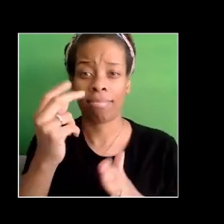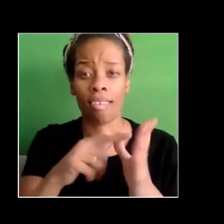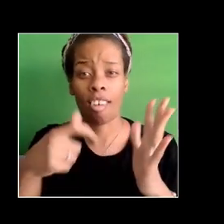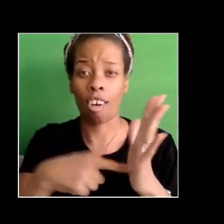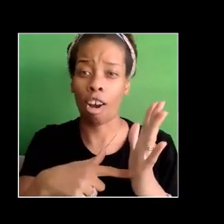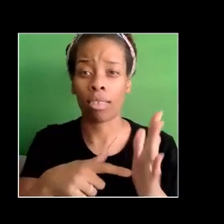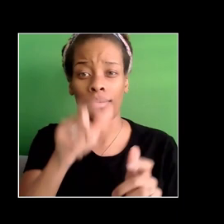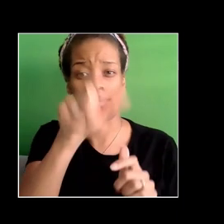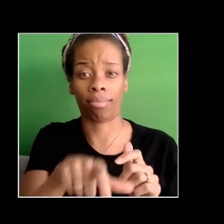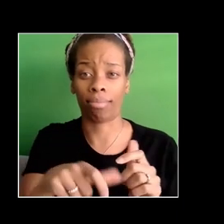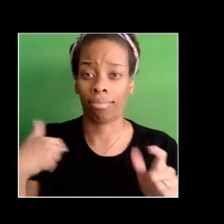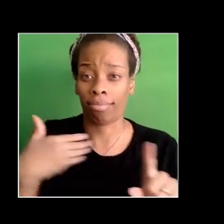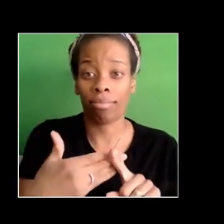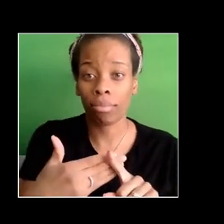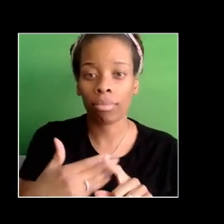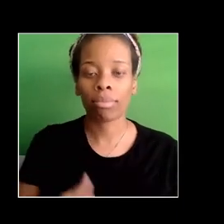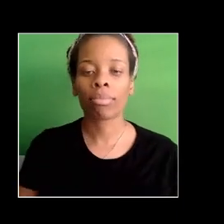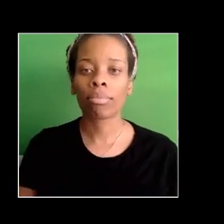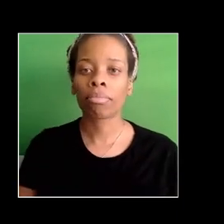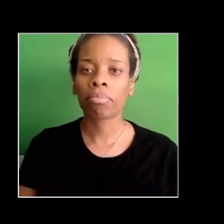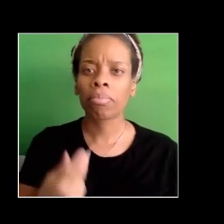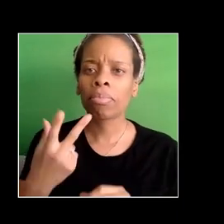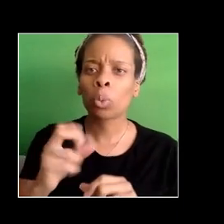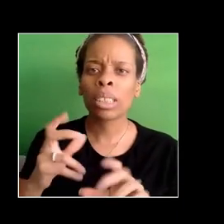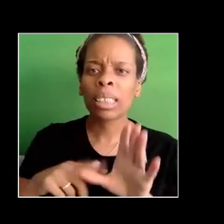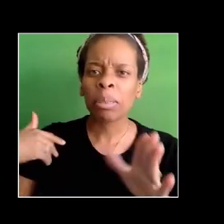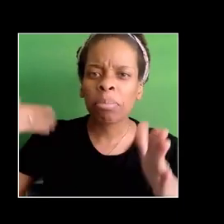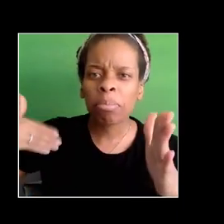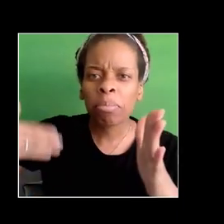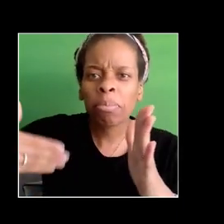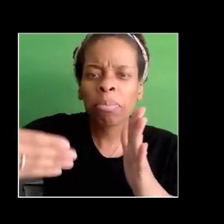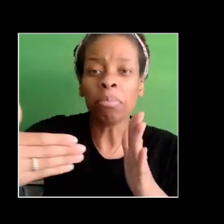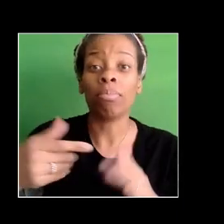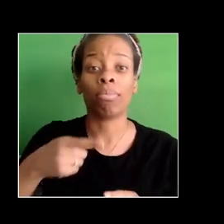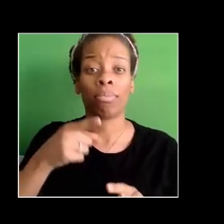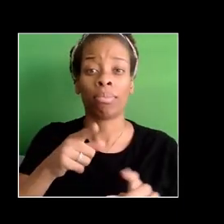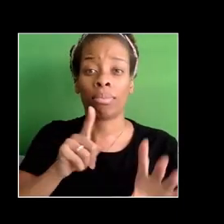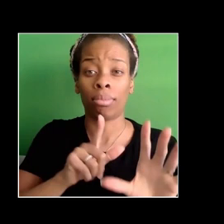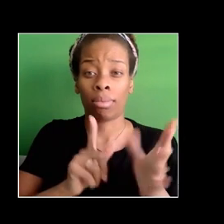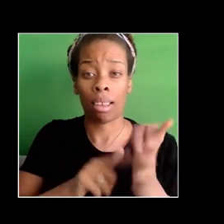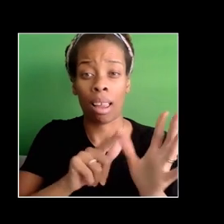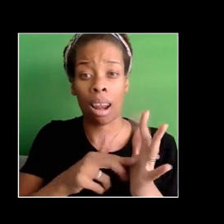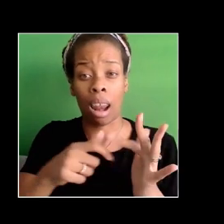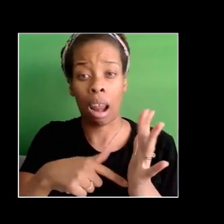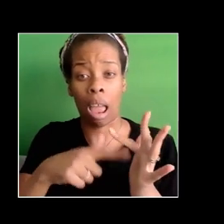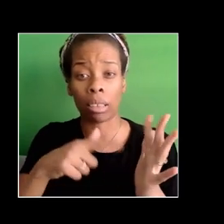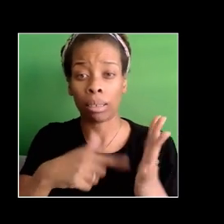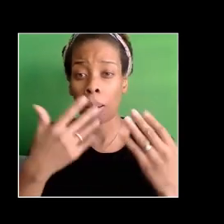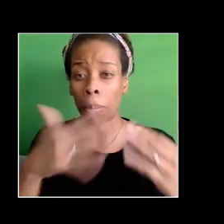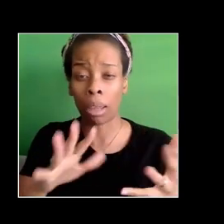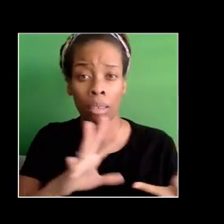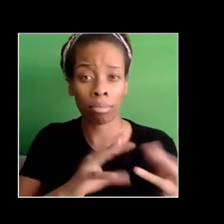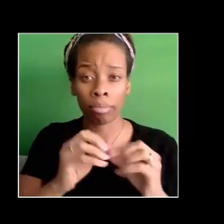the last two decades, Lynette Yiadom-Boakye has created an incredible, distinctive body of